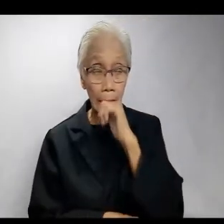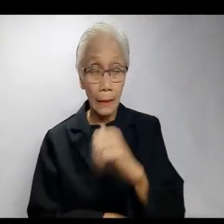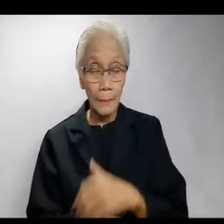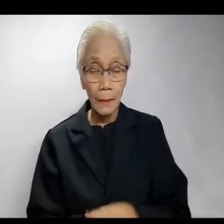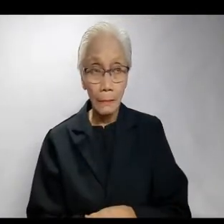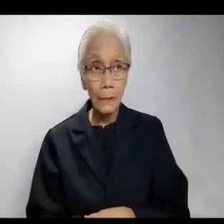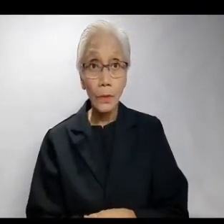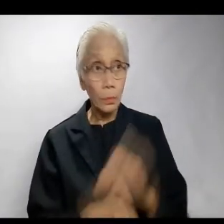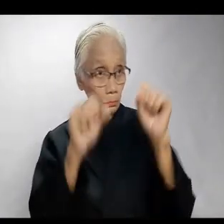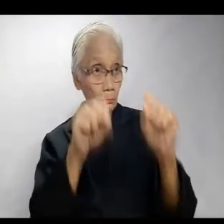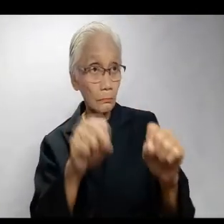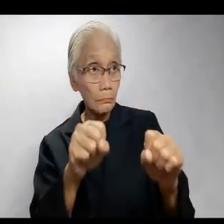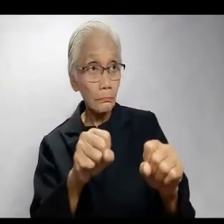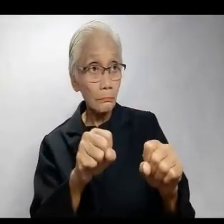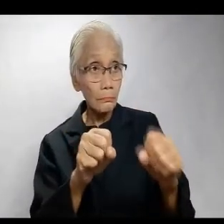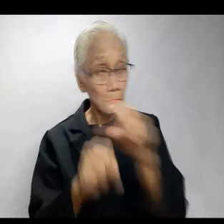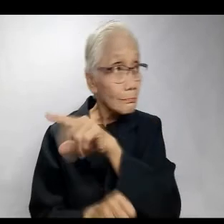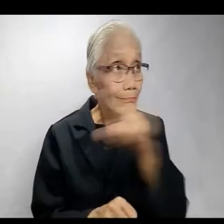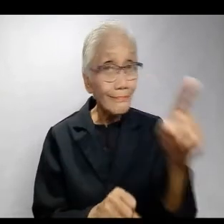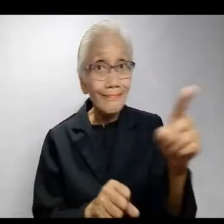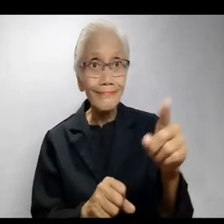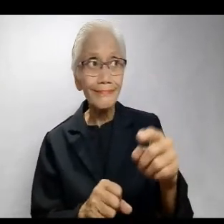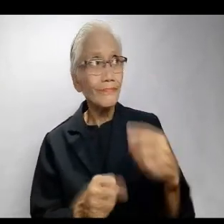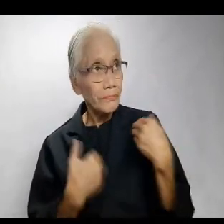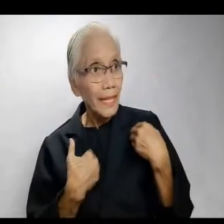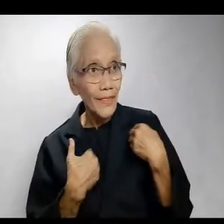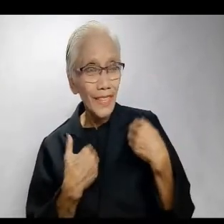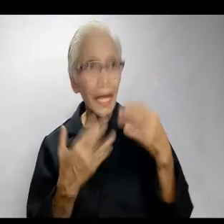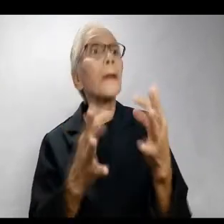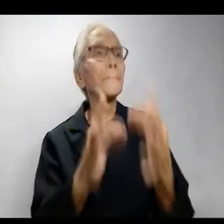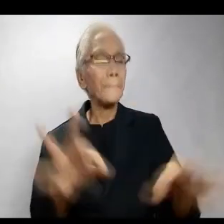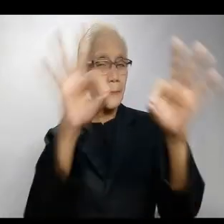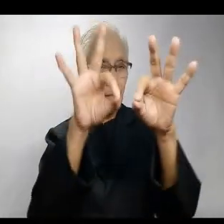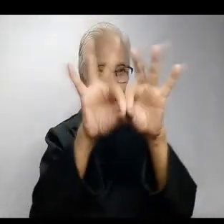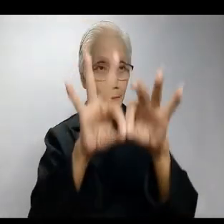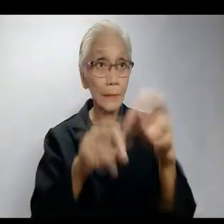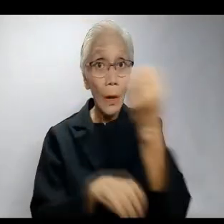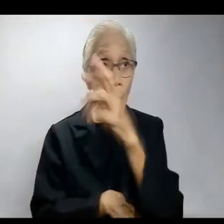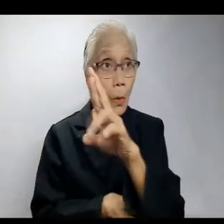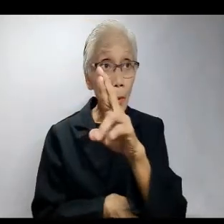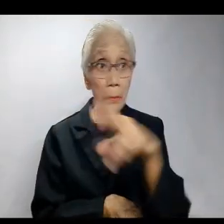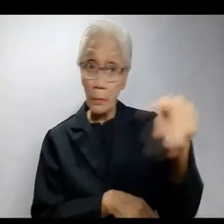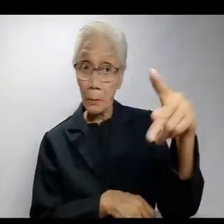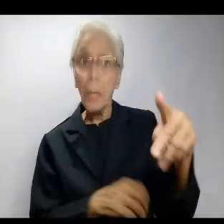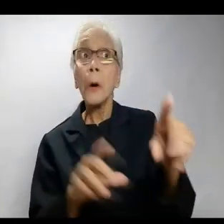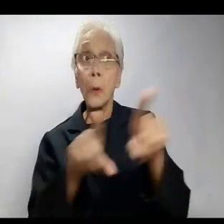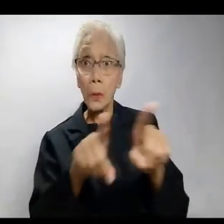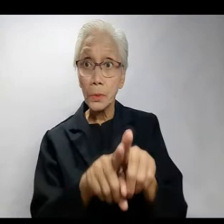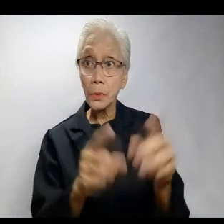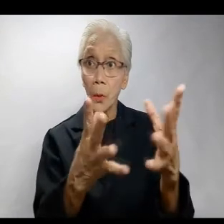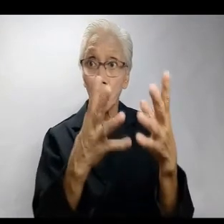than he really does, in order to appear more important. Or the